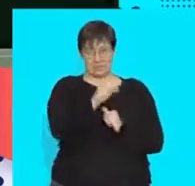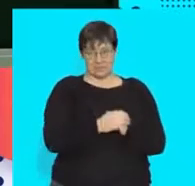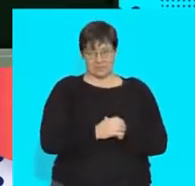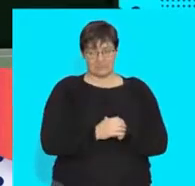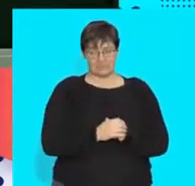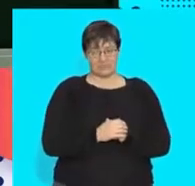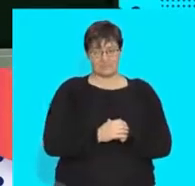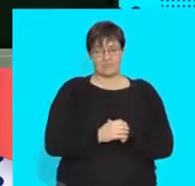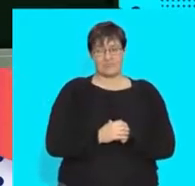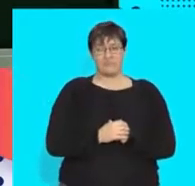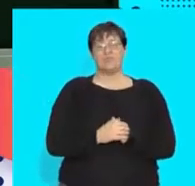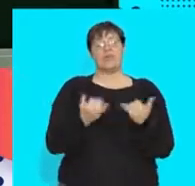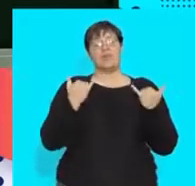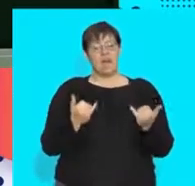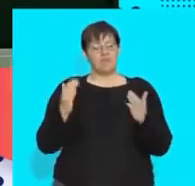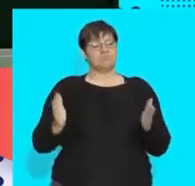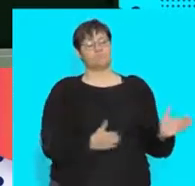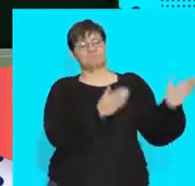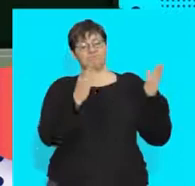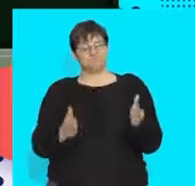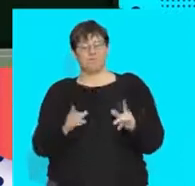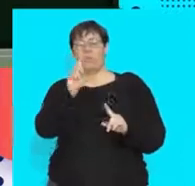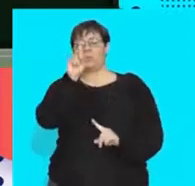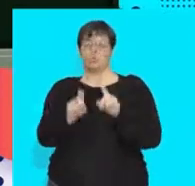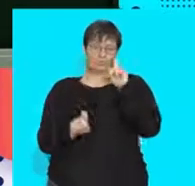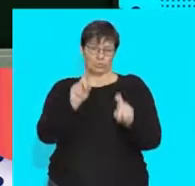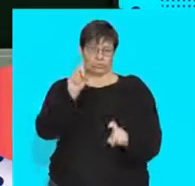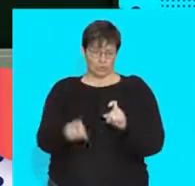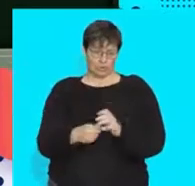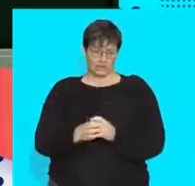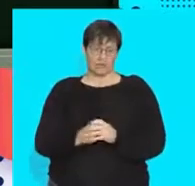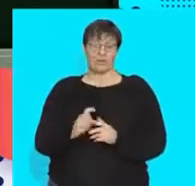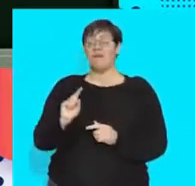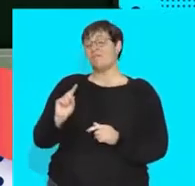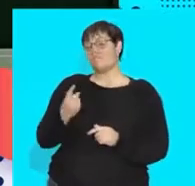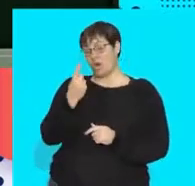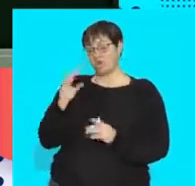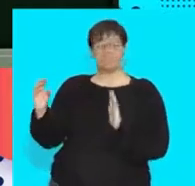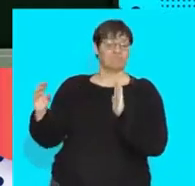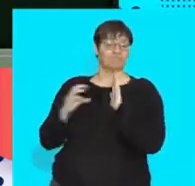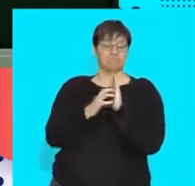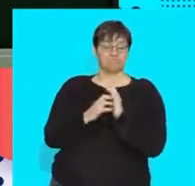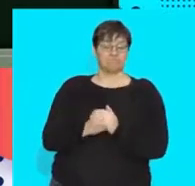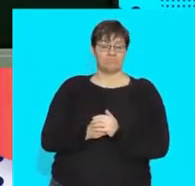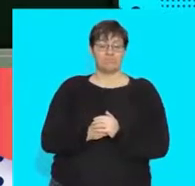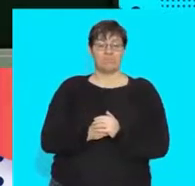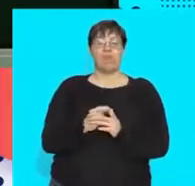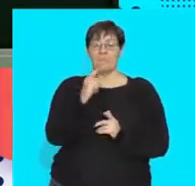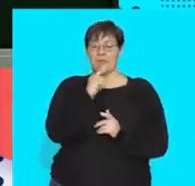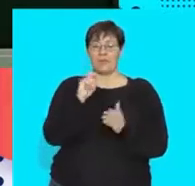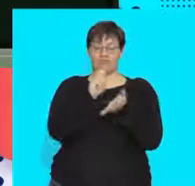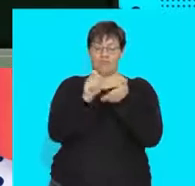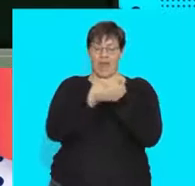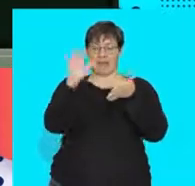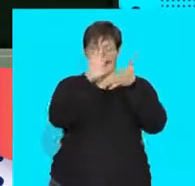All right, I'm going to go through a few questions with you. Now, the first question that I've put on the board is an essay type question.